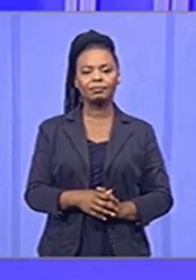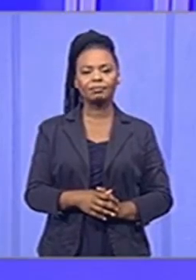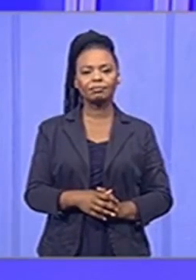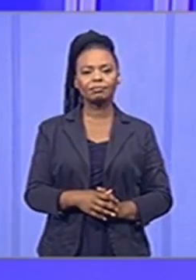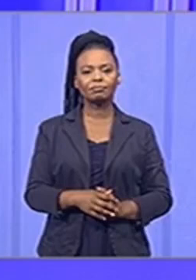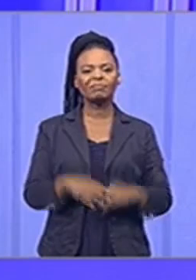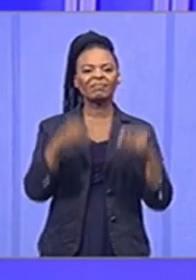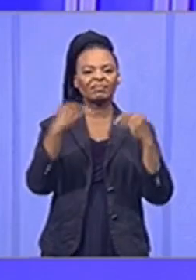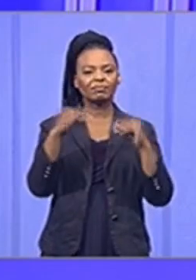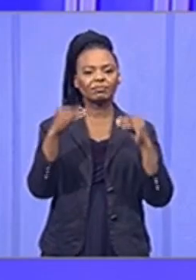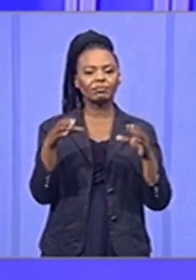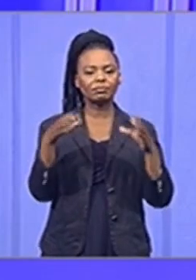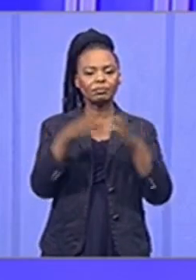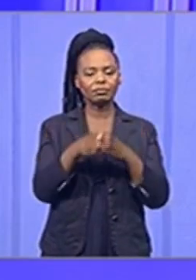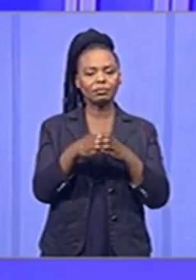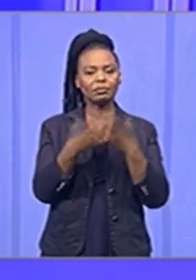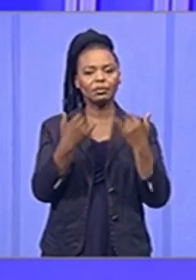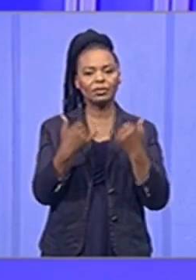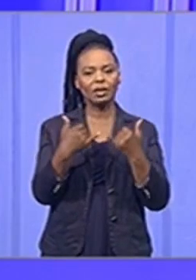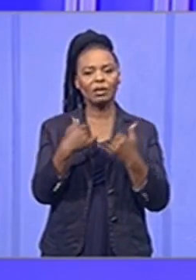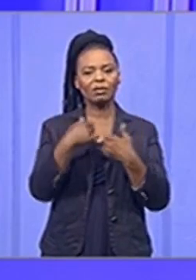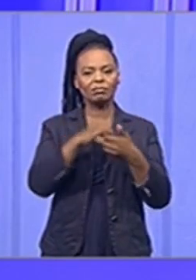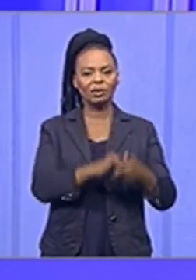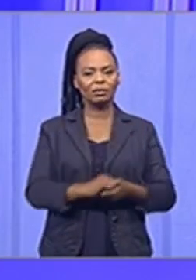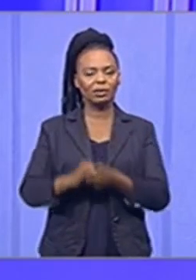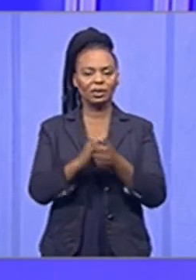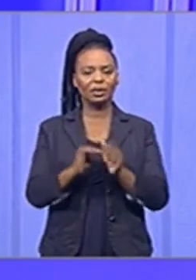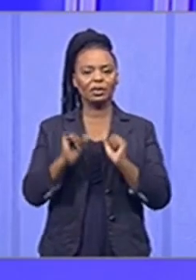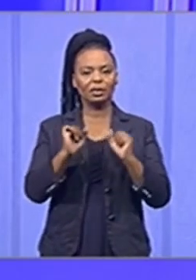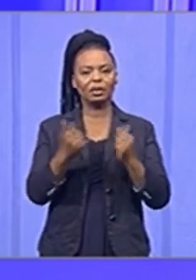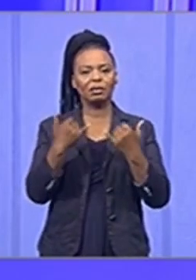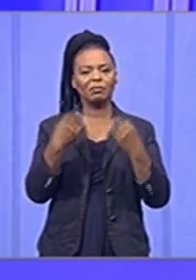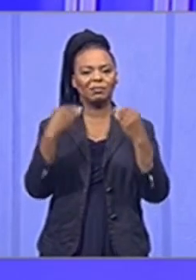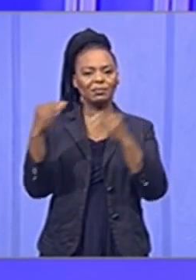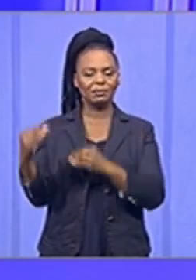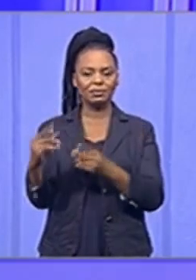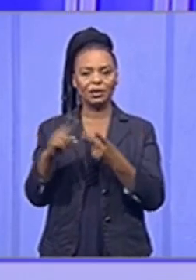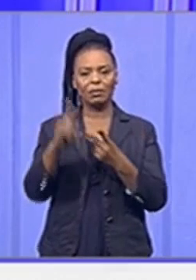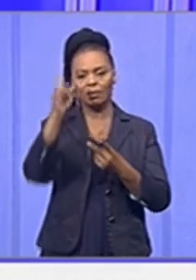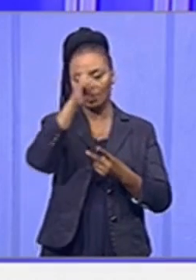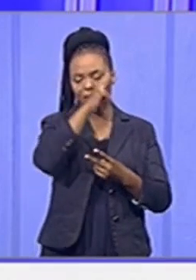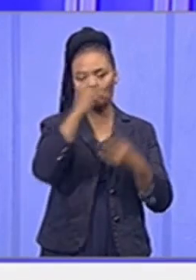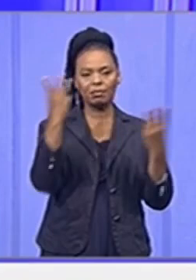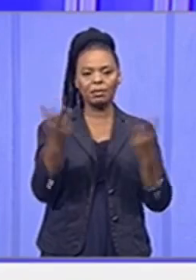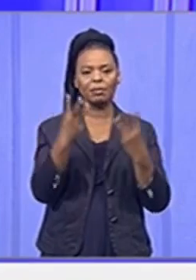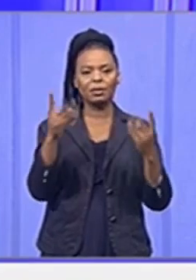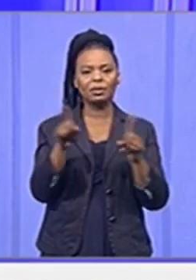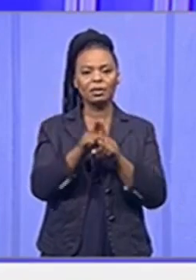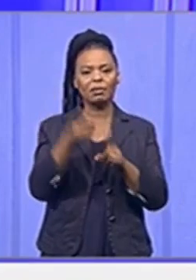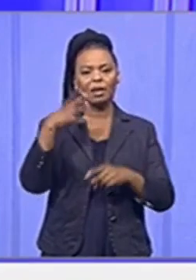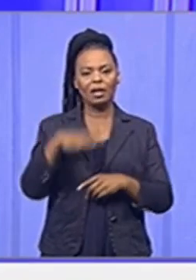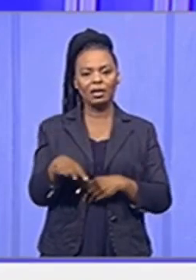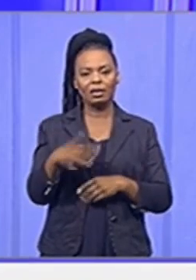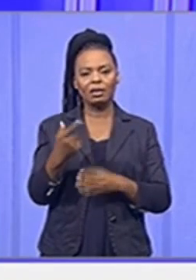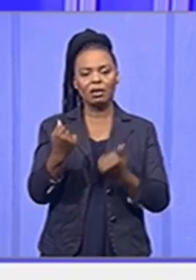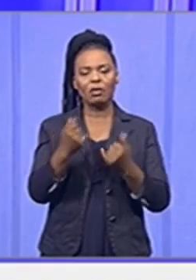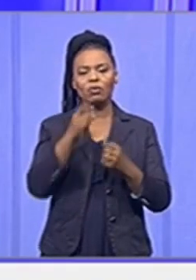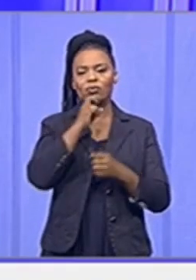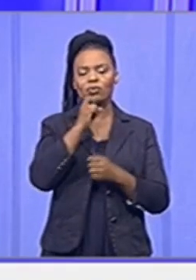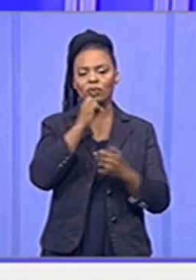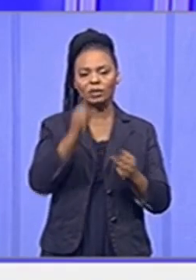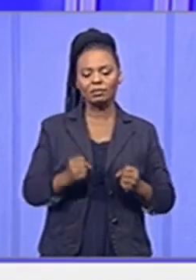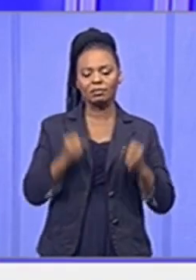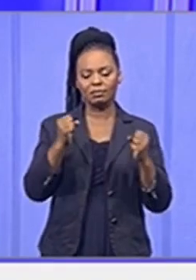Mekgatlo ya kgwebo e le lekgotla la dikgwebo la indasteri Afrika Borwa, lekgotla la dikgwebo tsa batho ba batsho ha mmoho le mokgatlo o tsamaisang thepa ka diterene